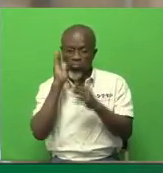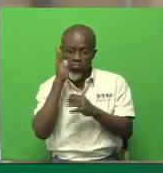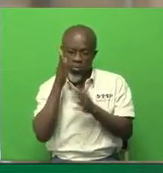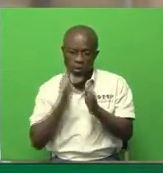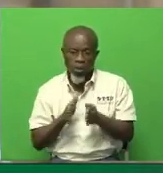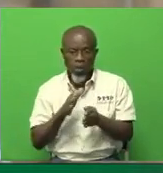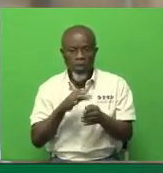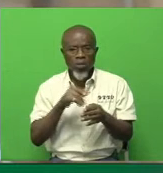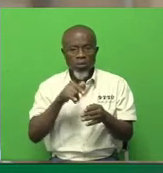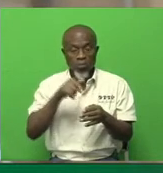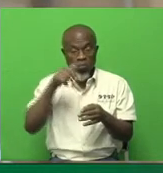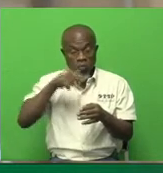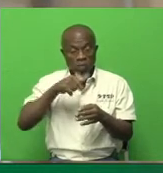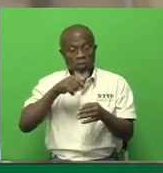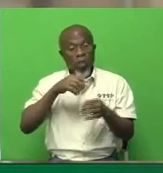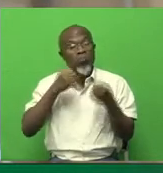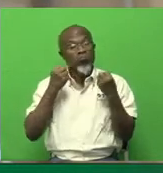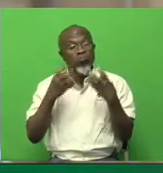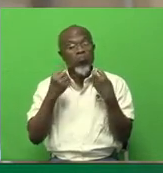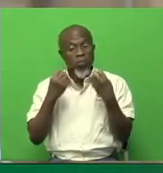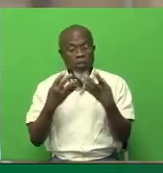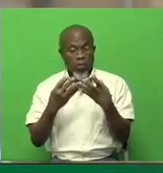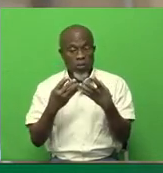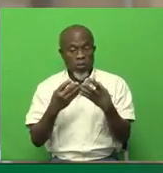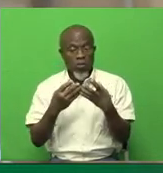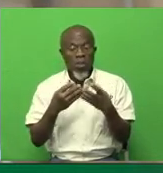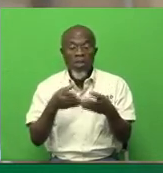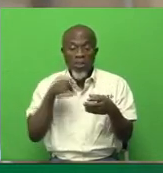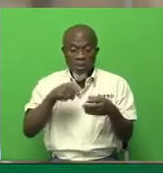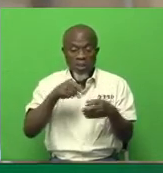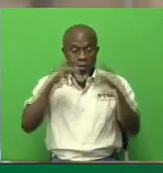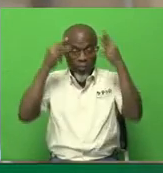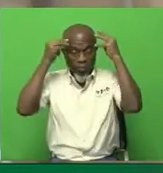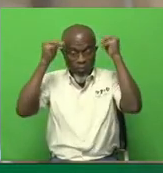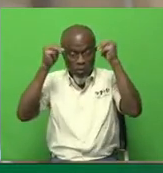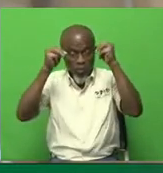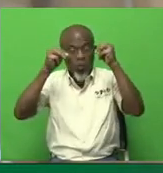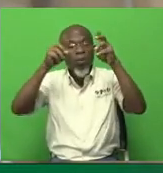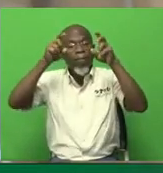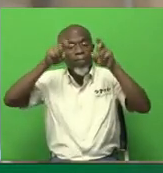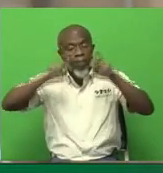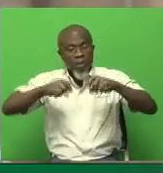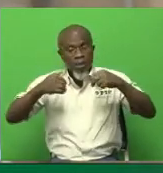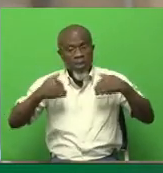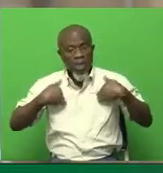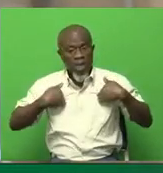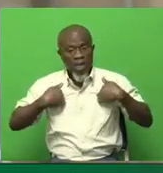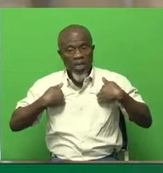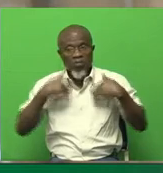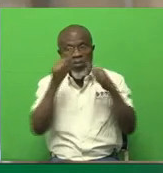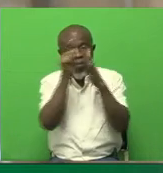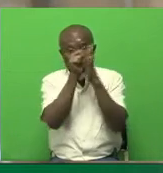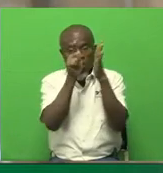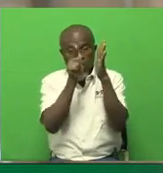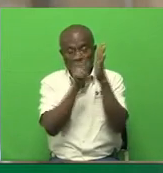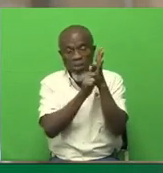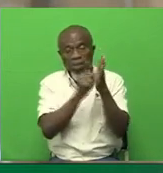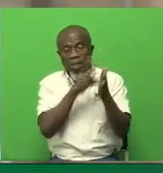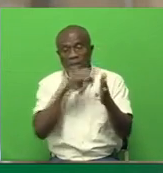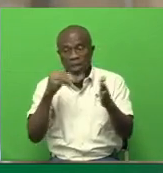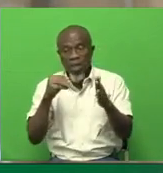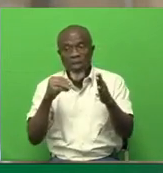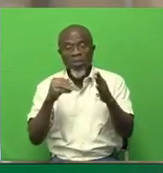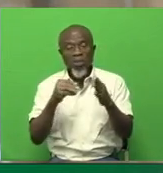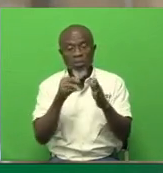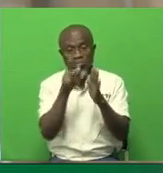a Ministry our responsibility is to ensure that we have the legislative and a policy free move to